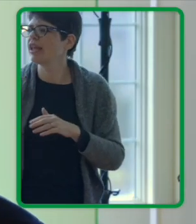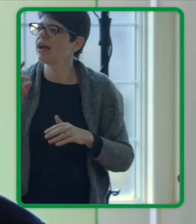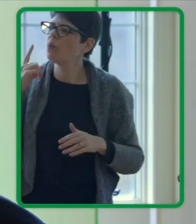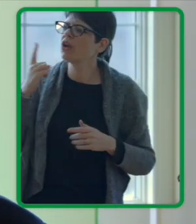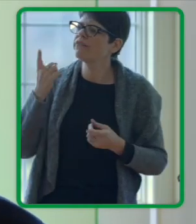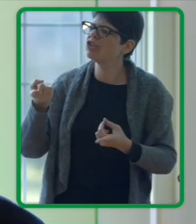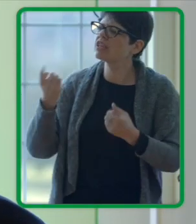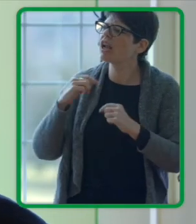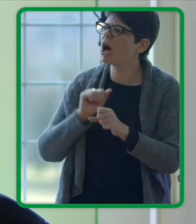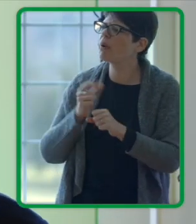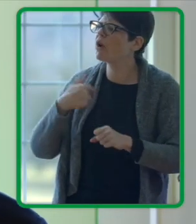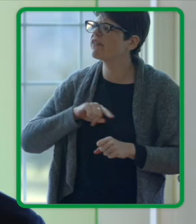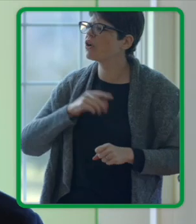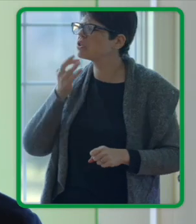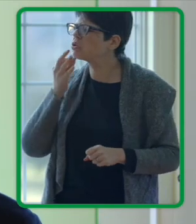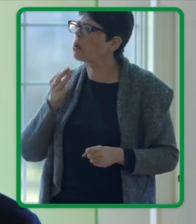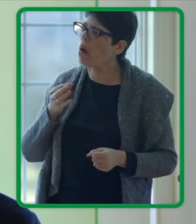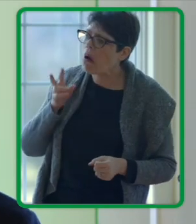work for us soon, John?